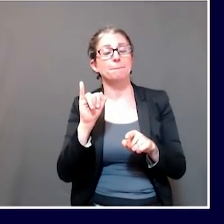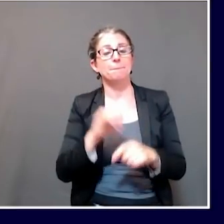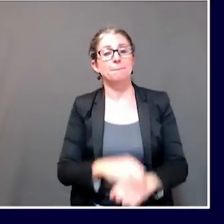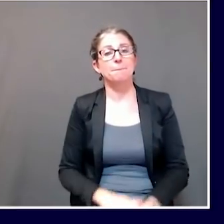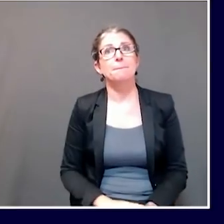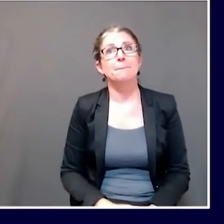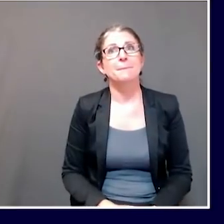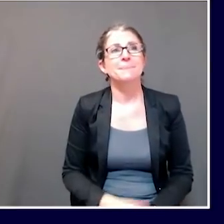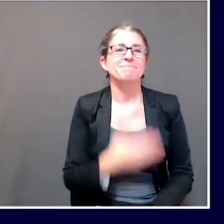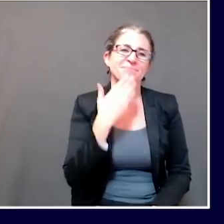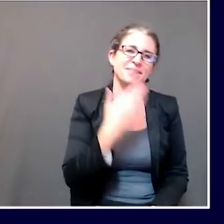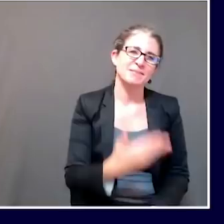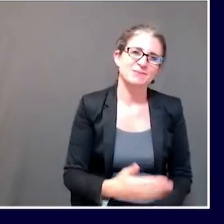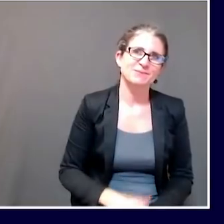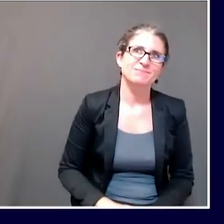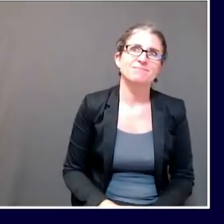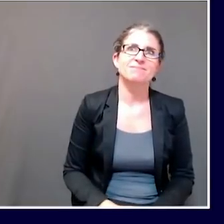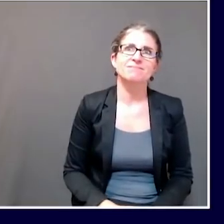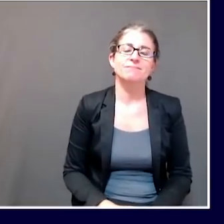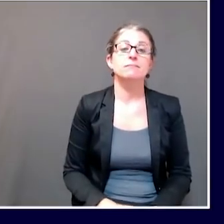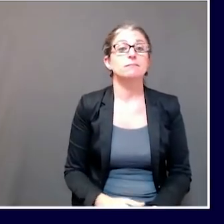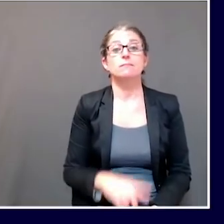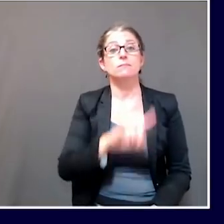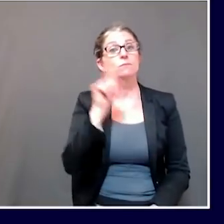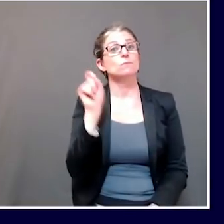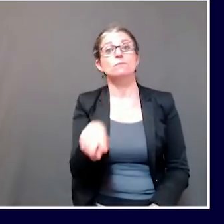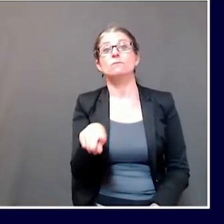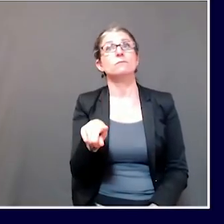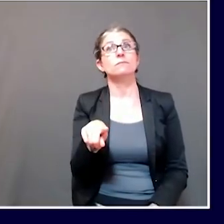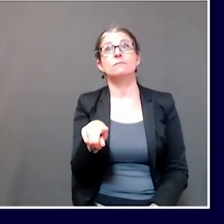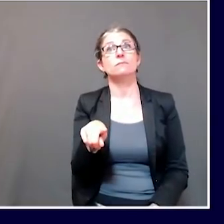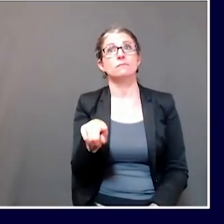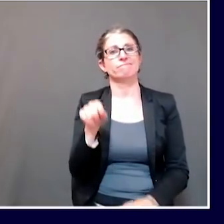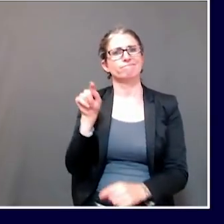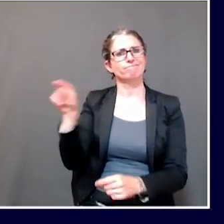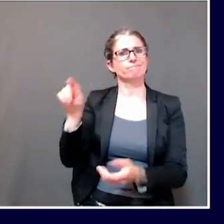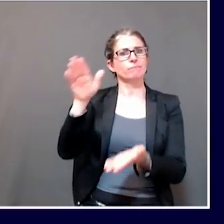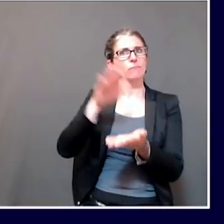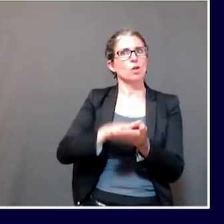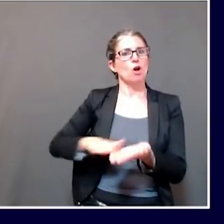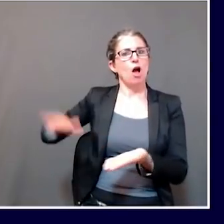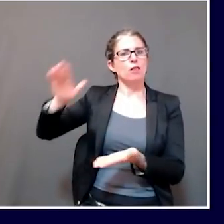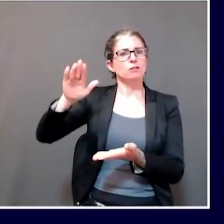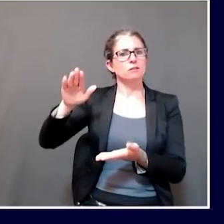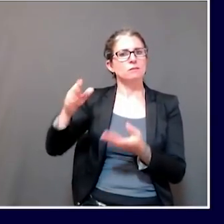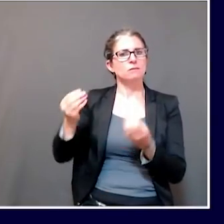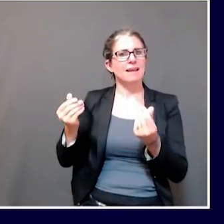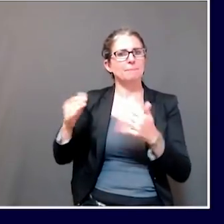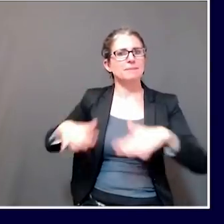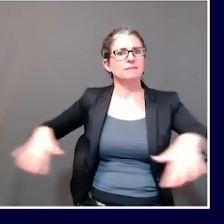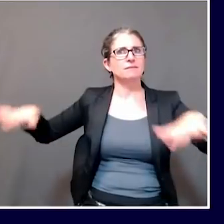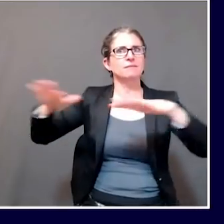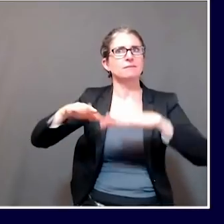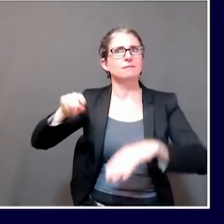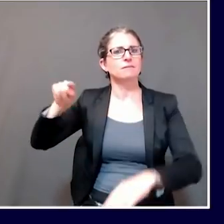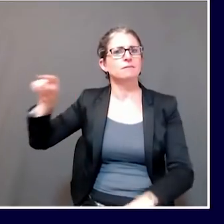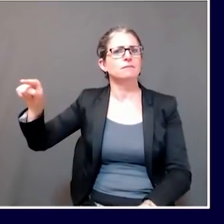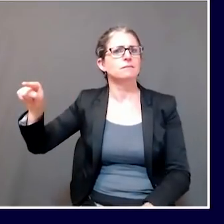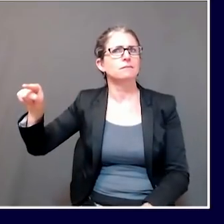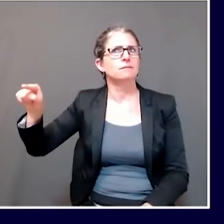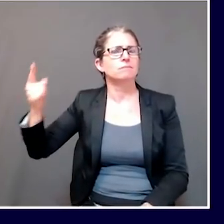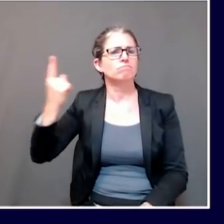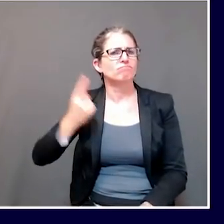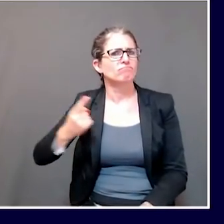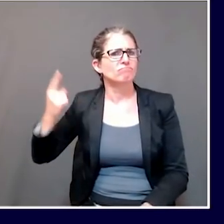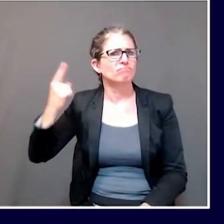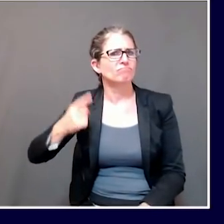today is about how college campuses could have an effect on a county's color designation for